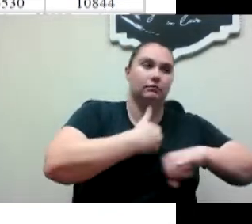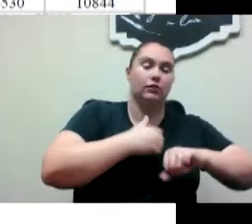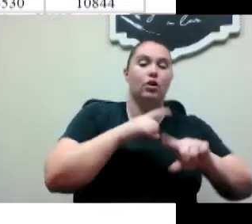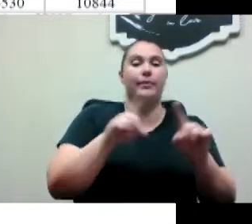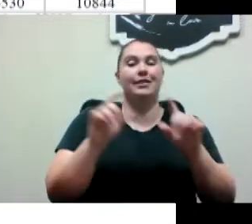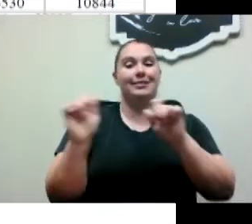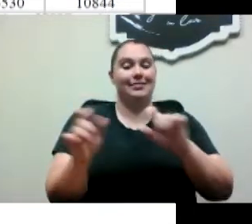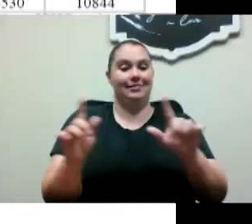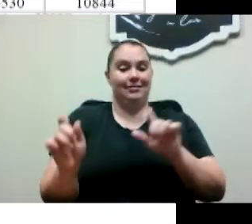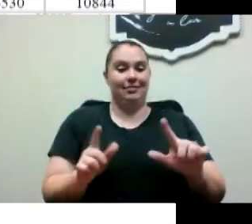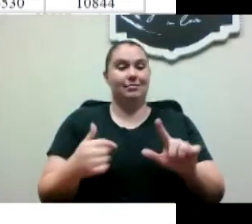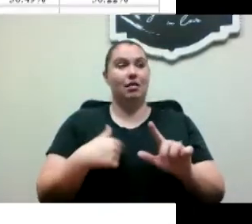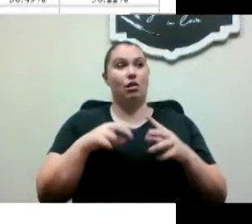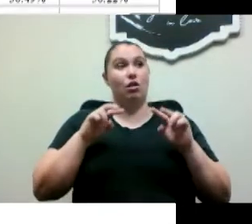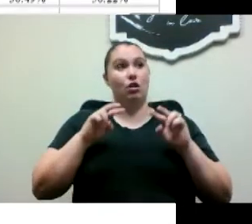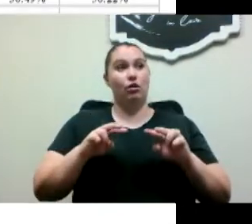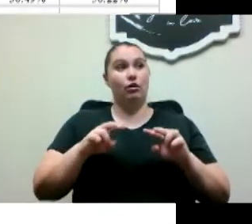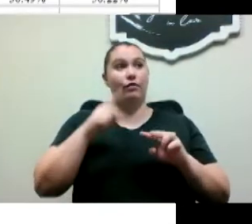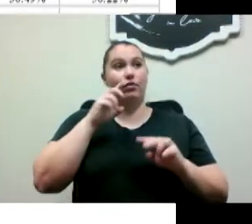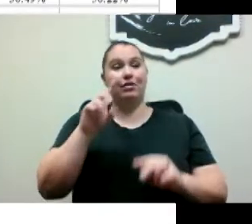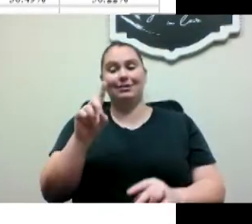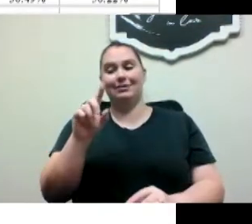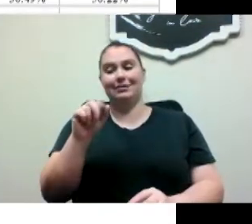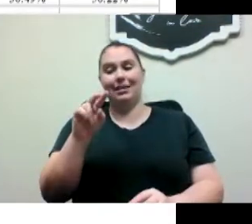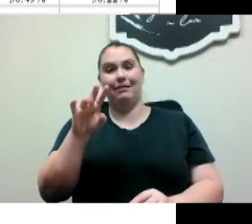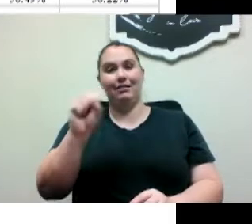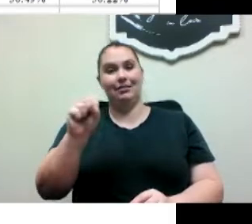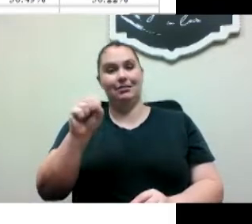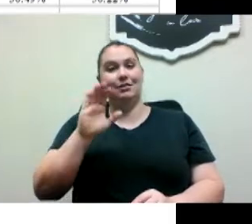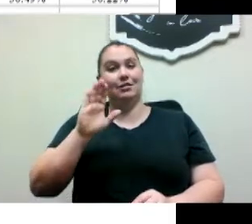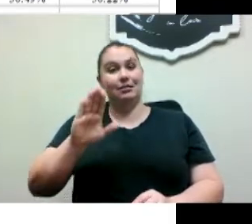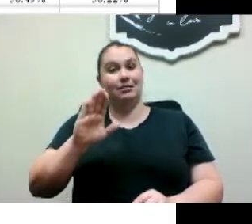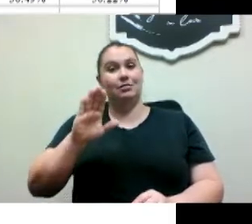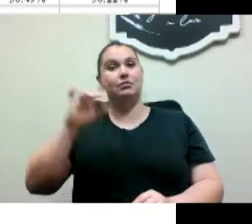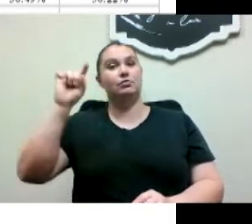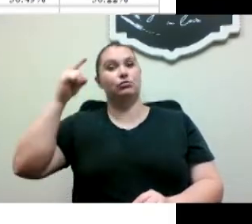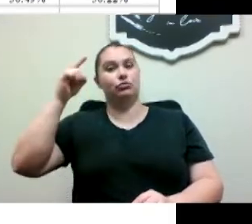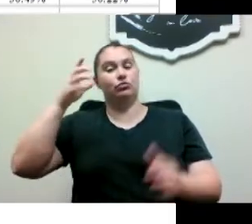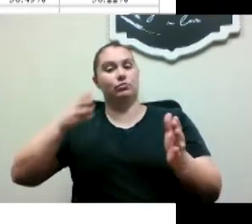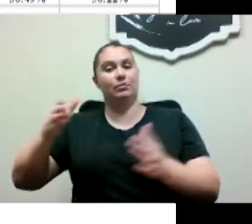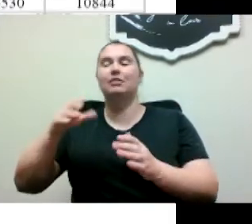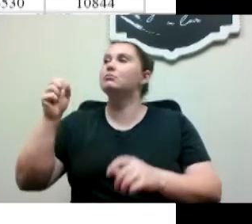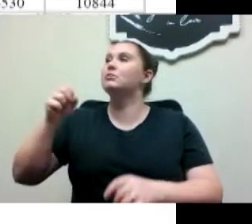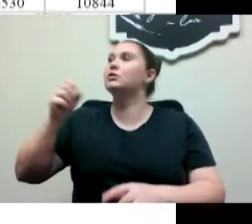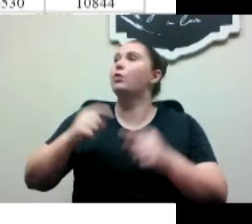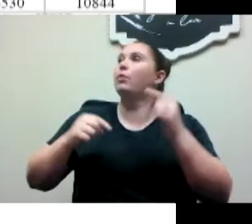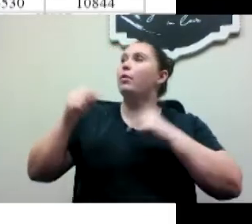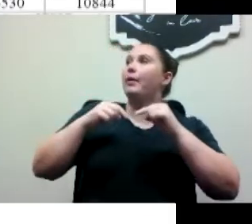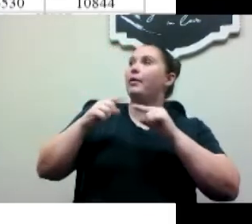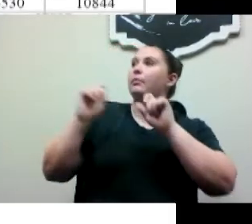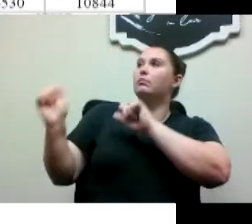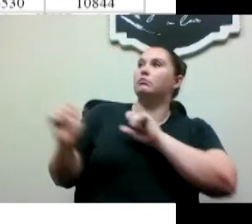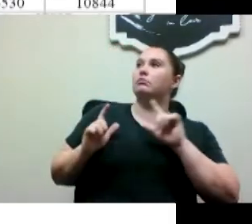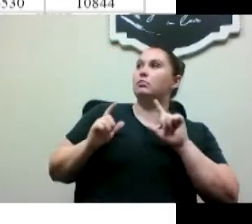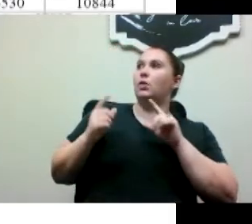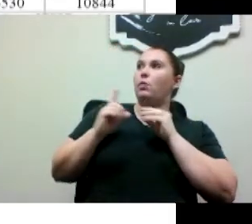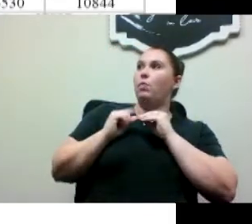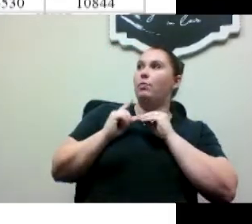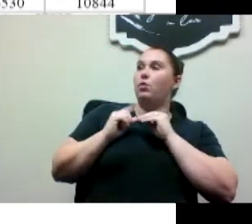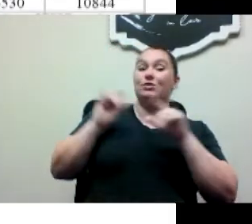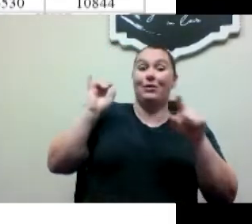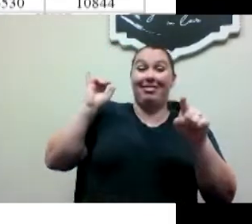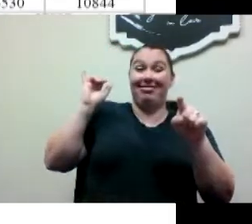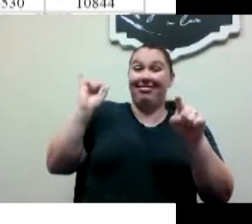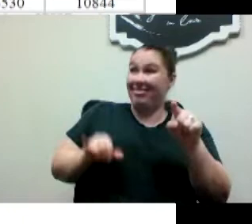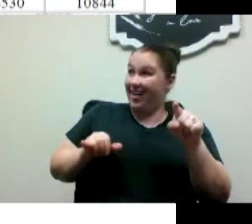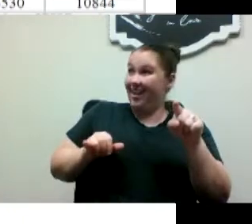at for the Davison original plan, as well as the variations. Oh, yeah, so go back one slide. So that,